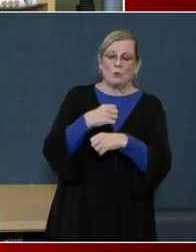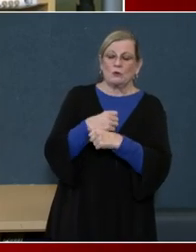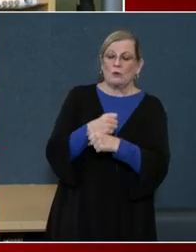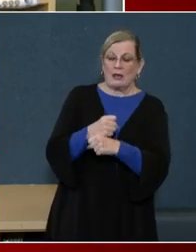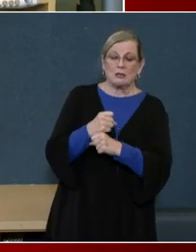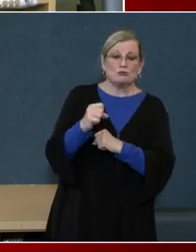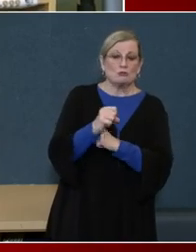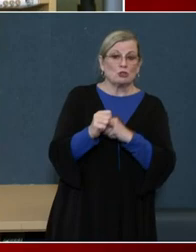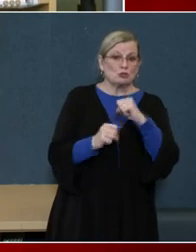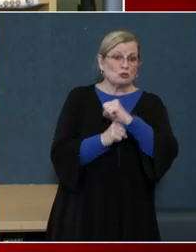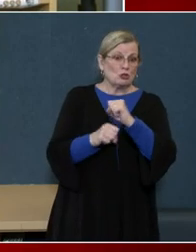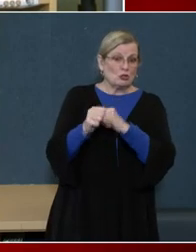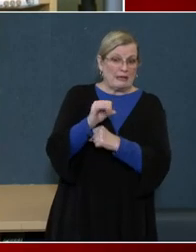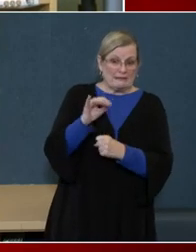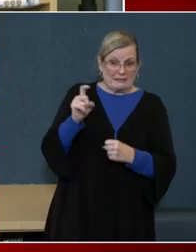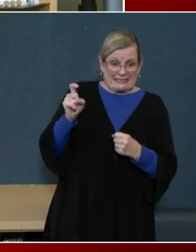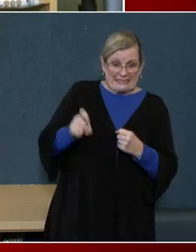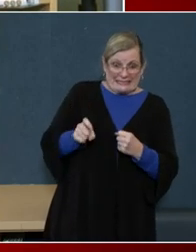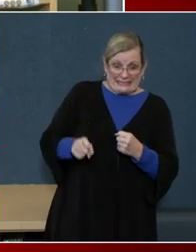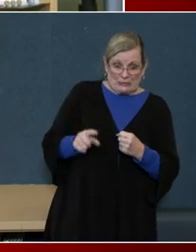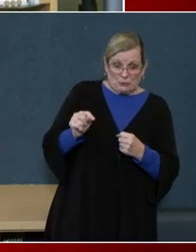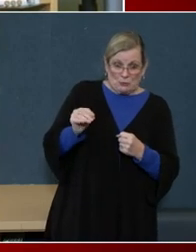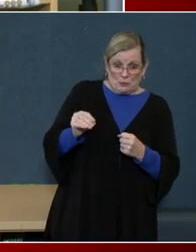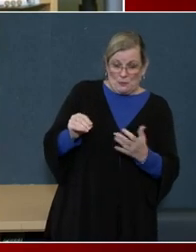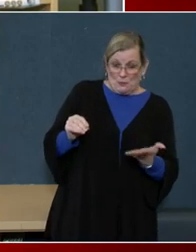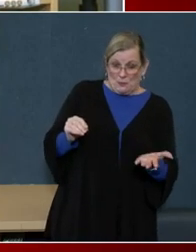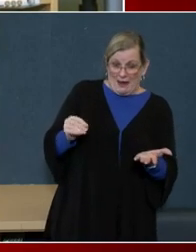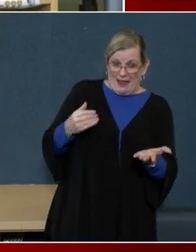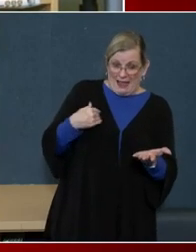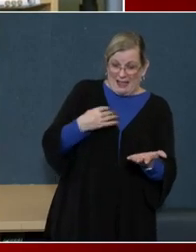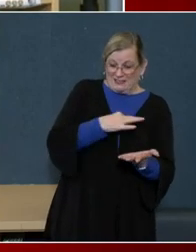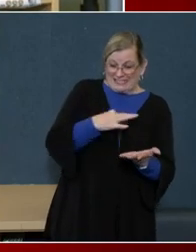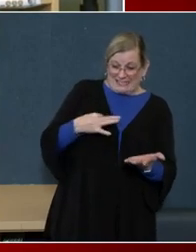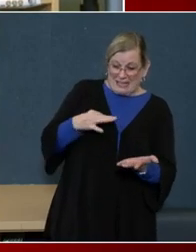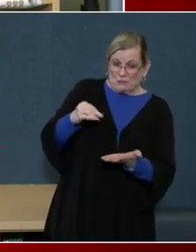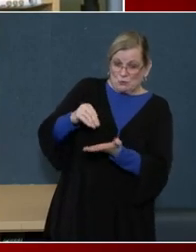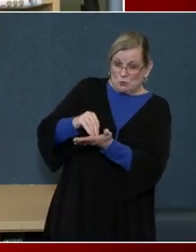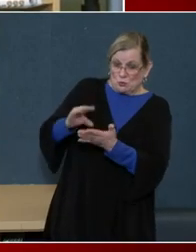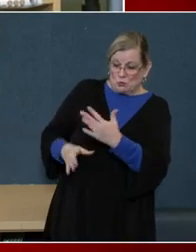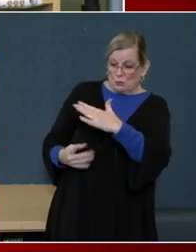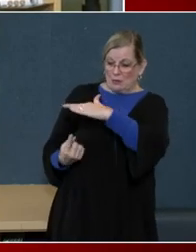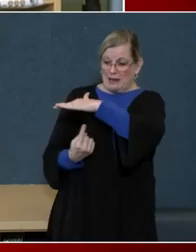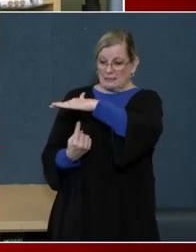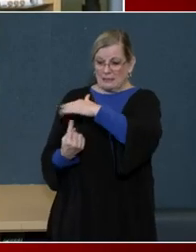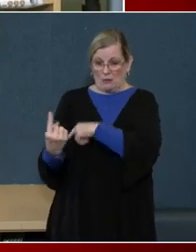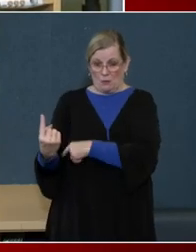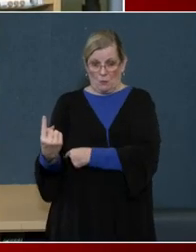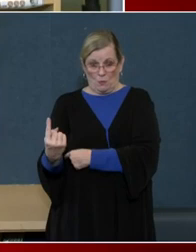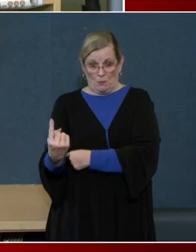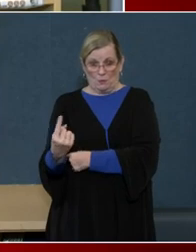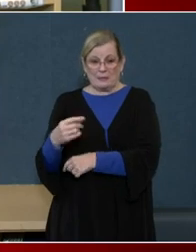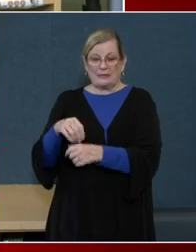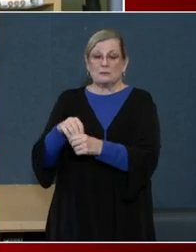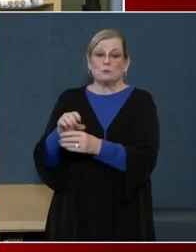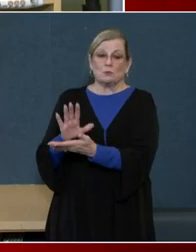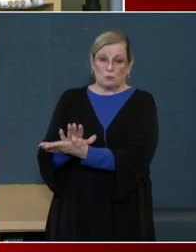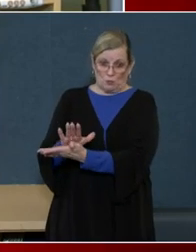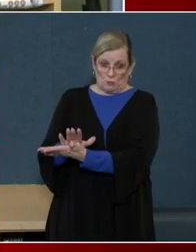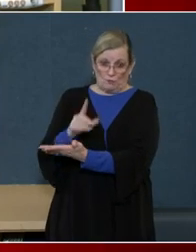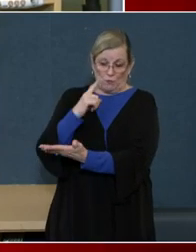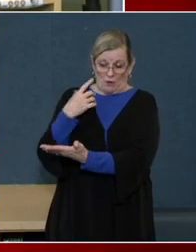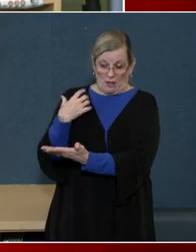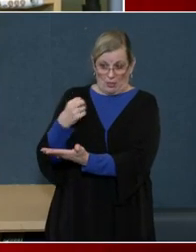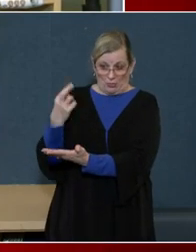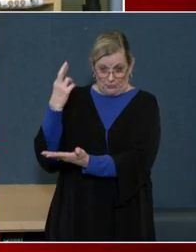have a staff person or a student be isolated, for health reasons, that our